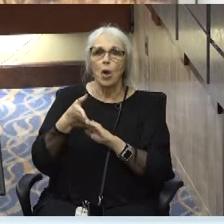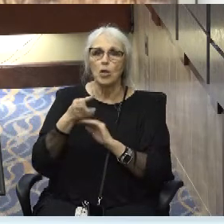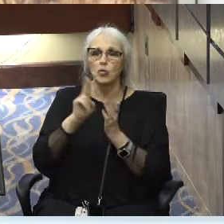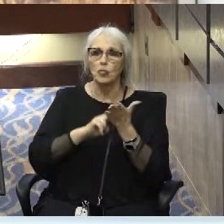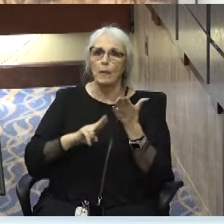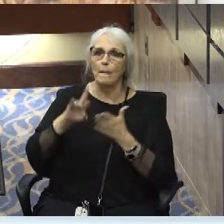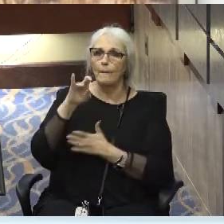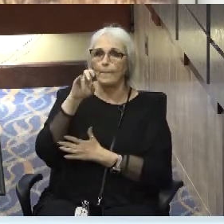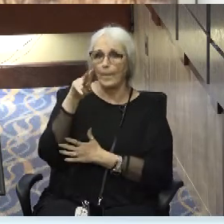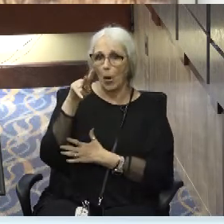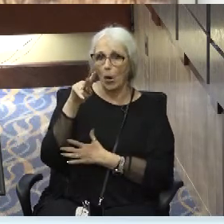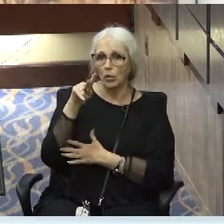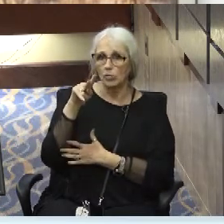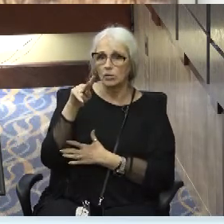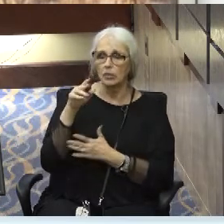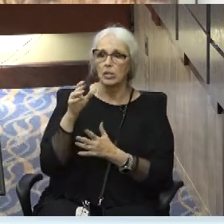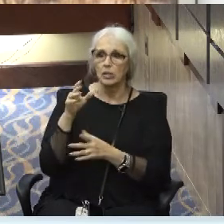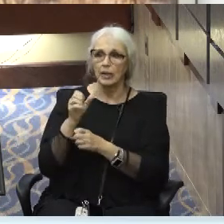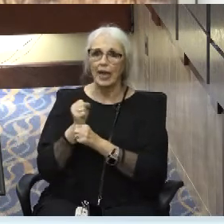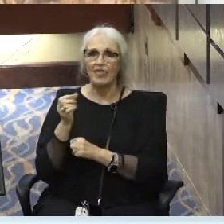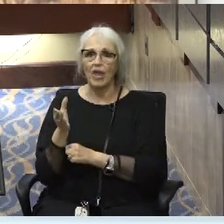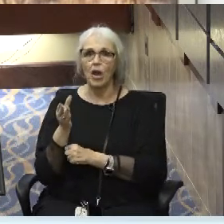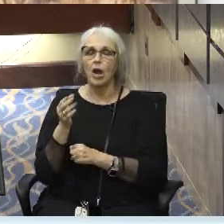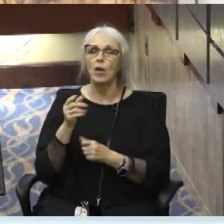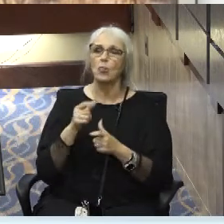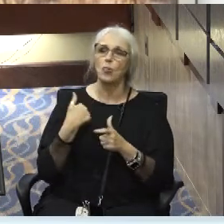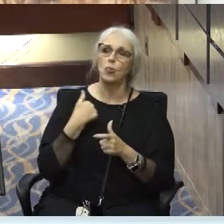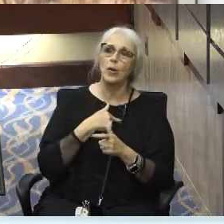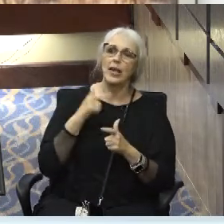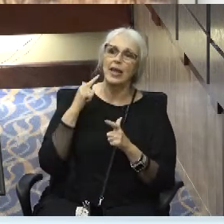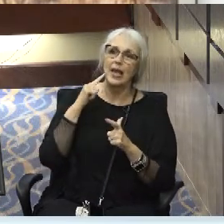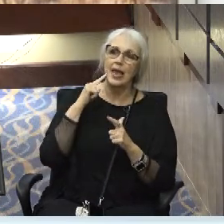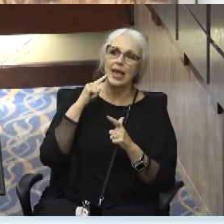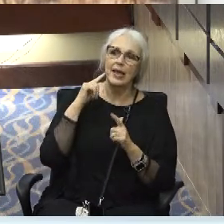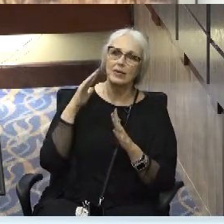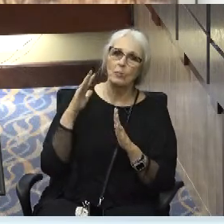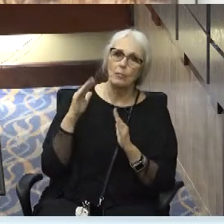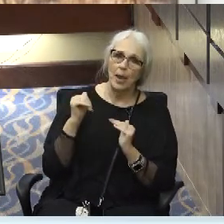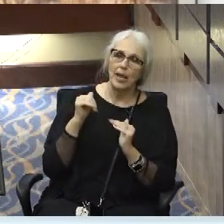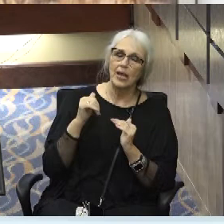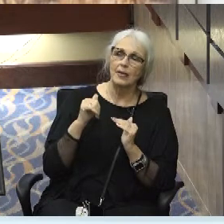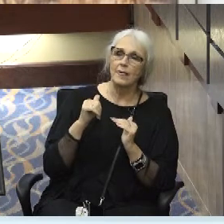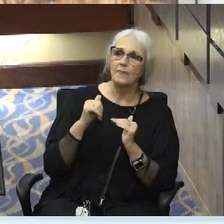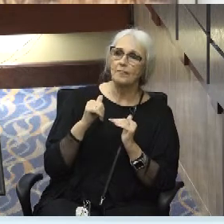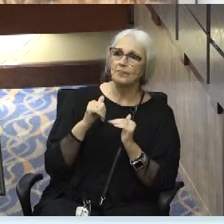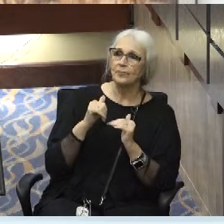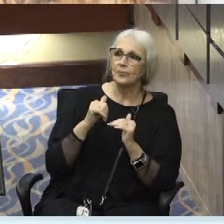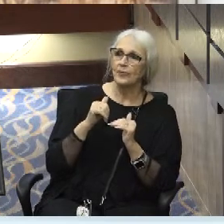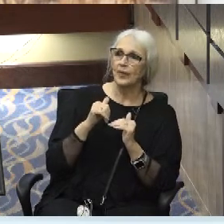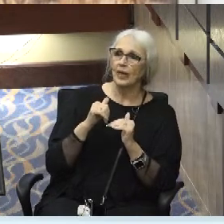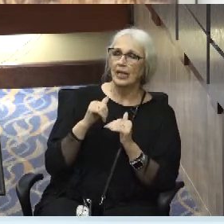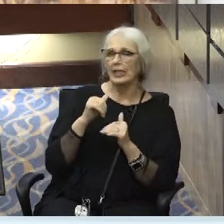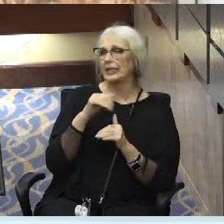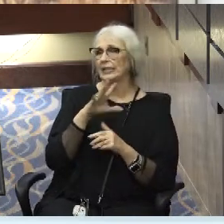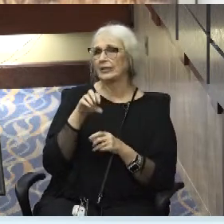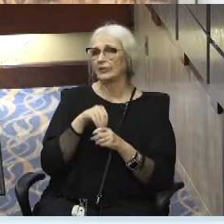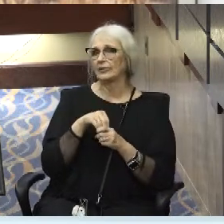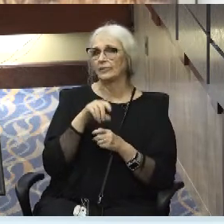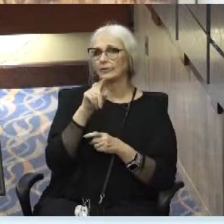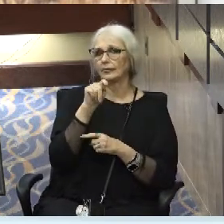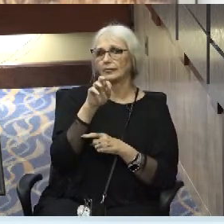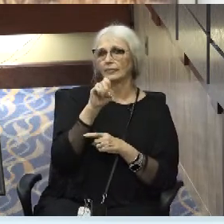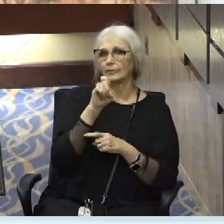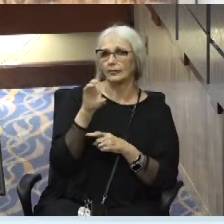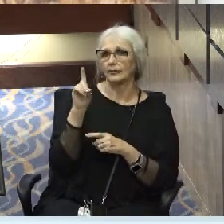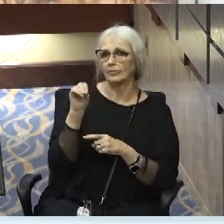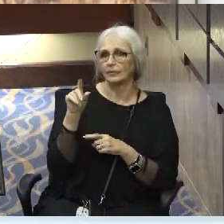there. We expect, because this involves TxDOT, I can't say for sure, we expect for University Parks